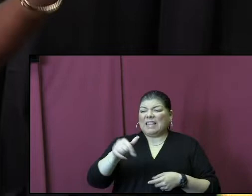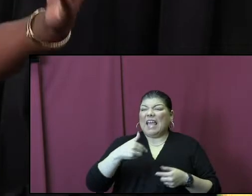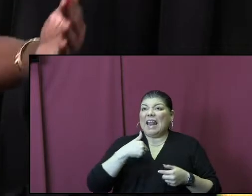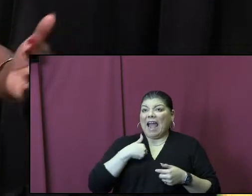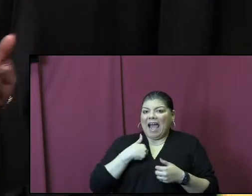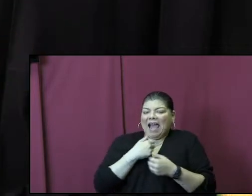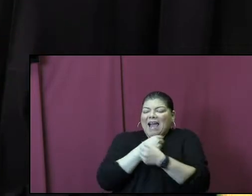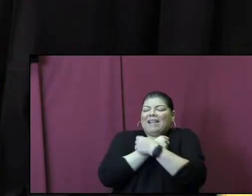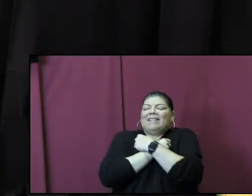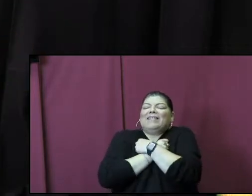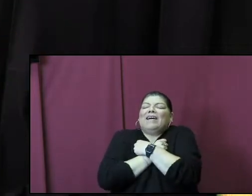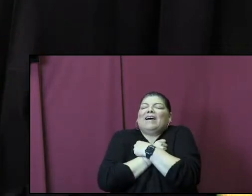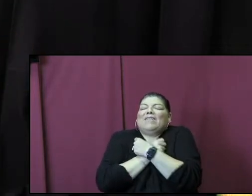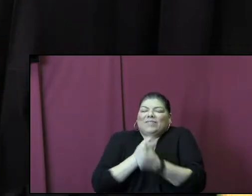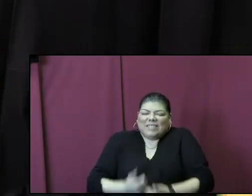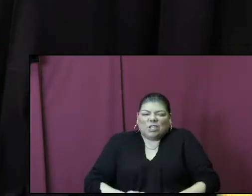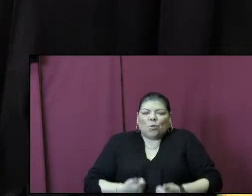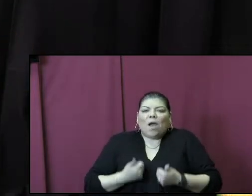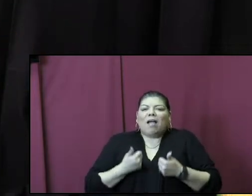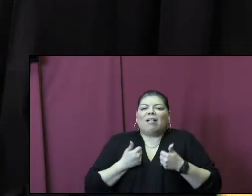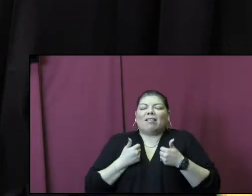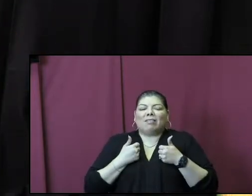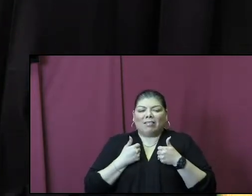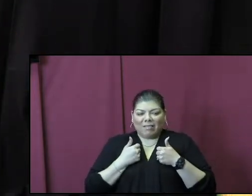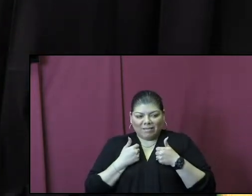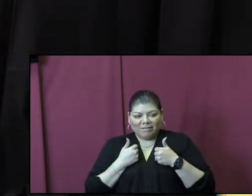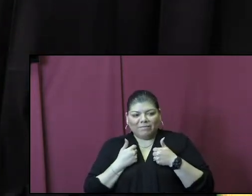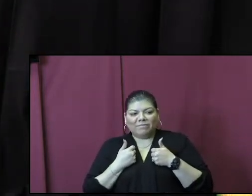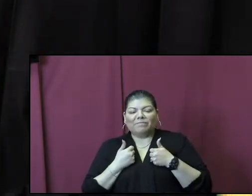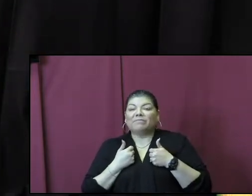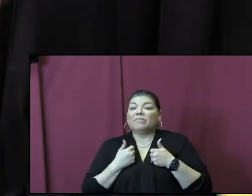that I love to dwell.